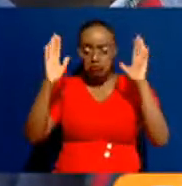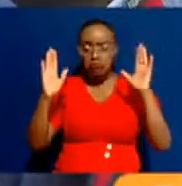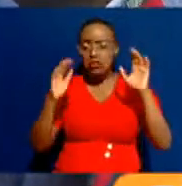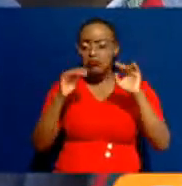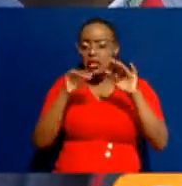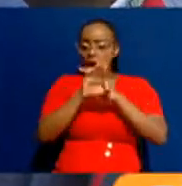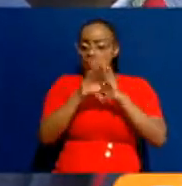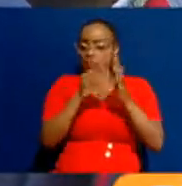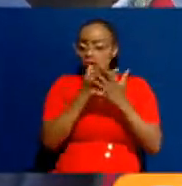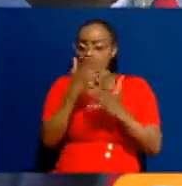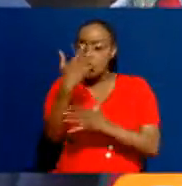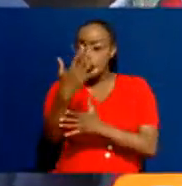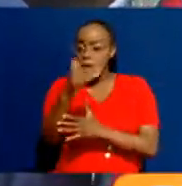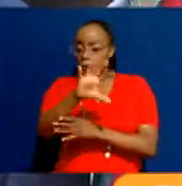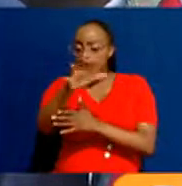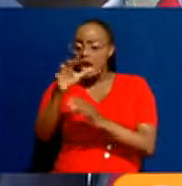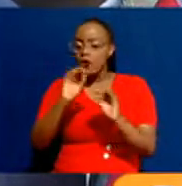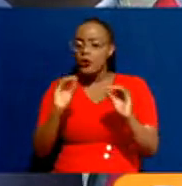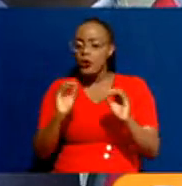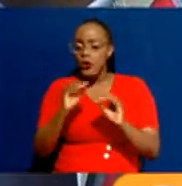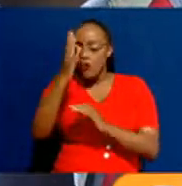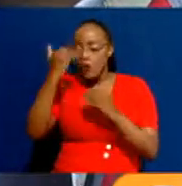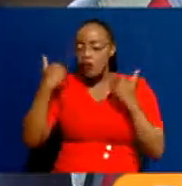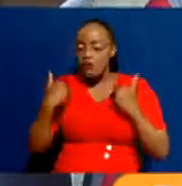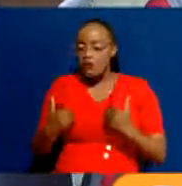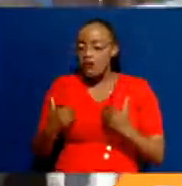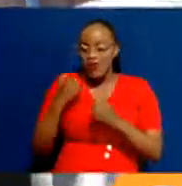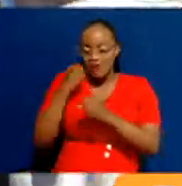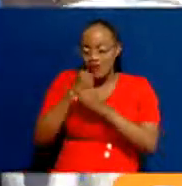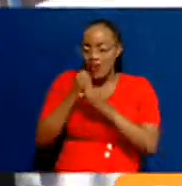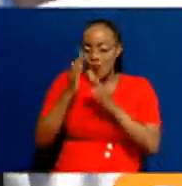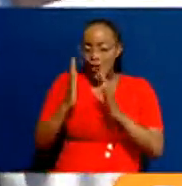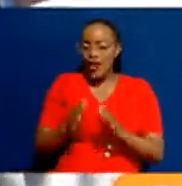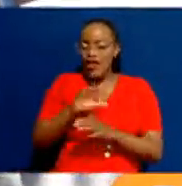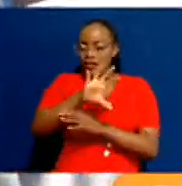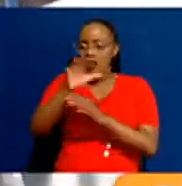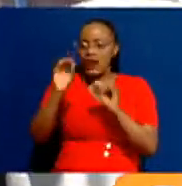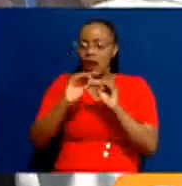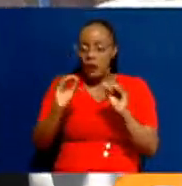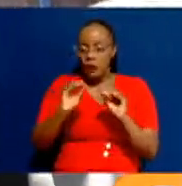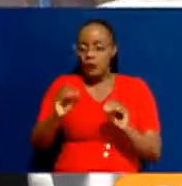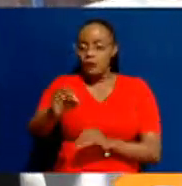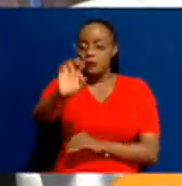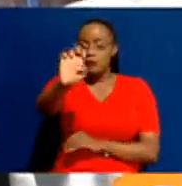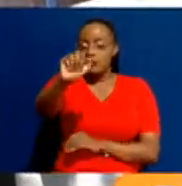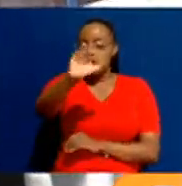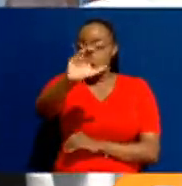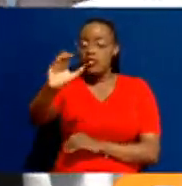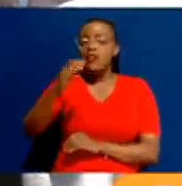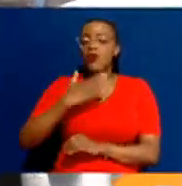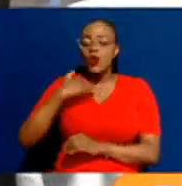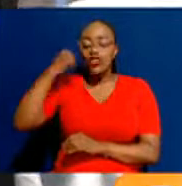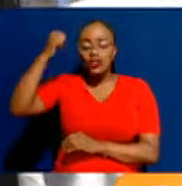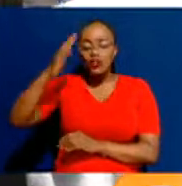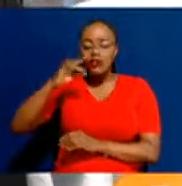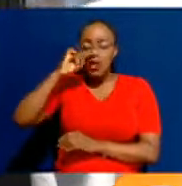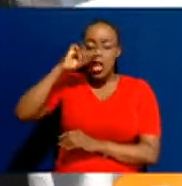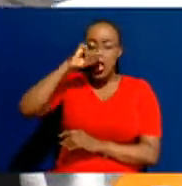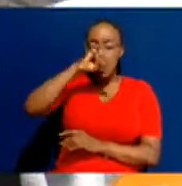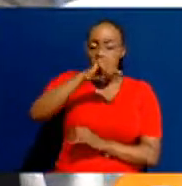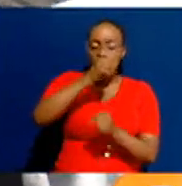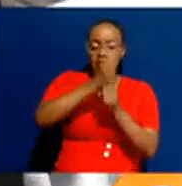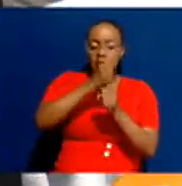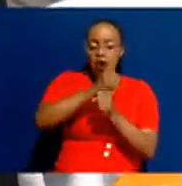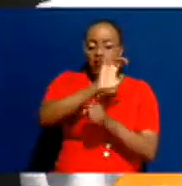access any document of the county because I'm no longer an employee of the county. Na japo EACC imetaka wanasiasa kutoingilia utendakazi wa tume